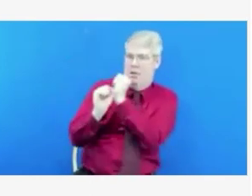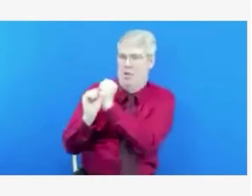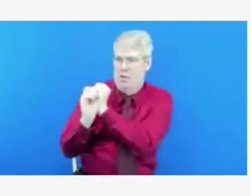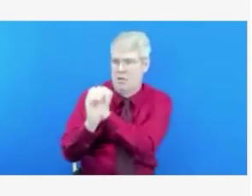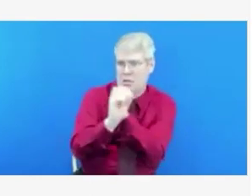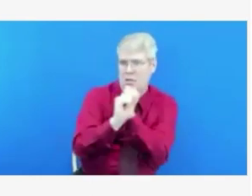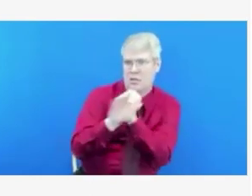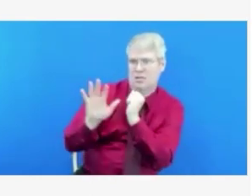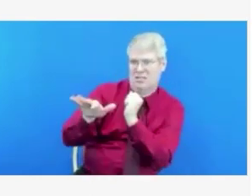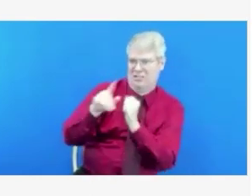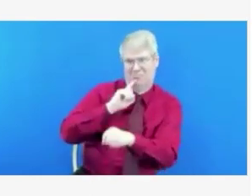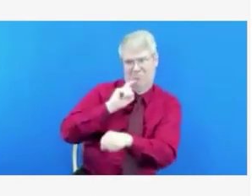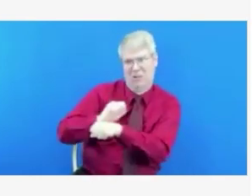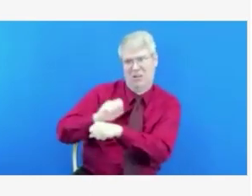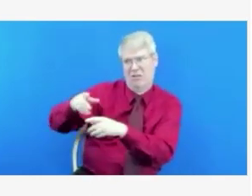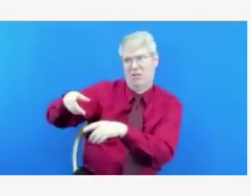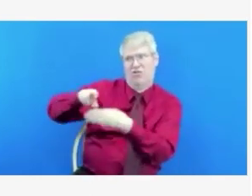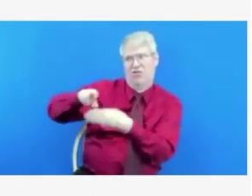Thank you.